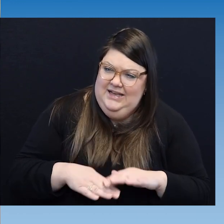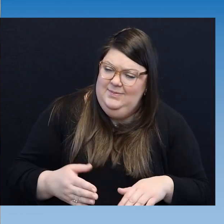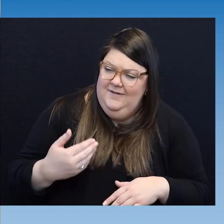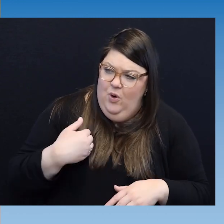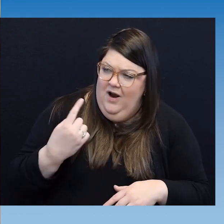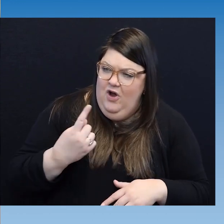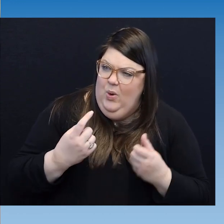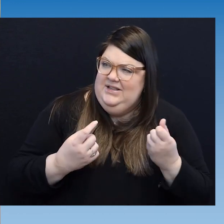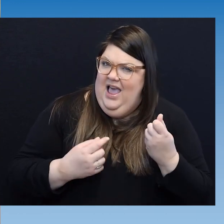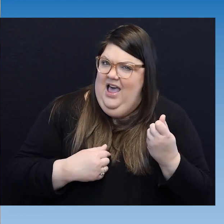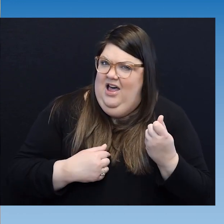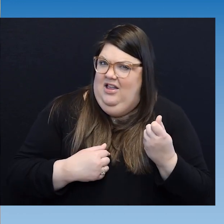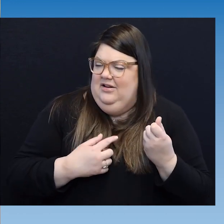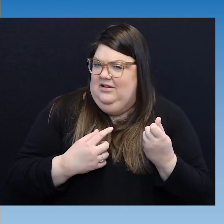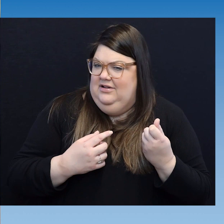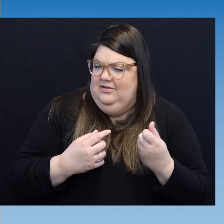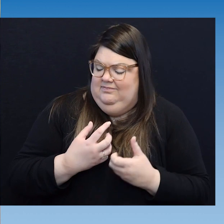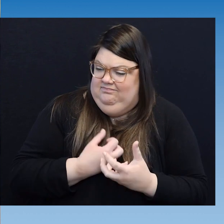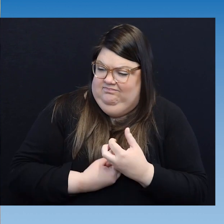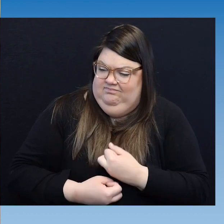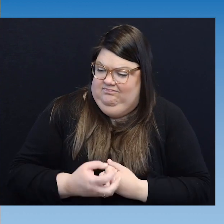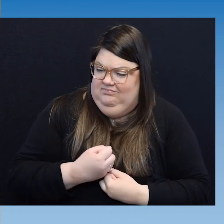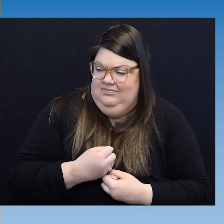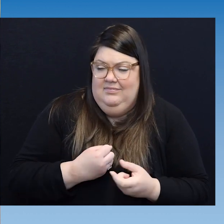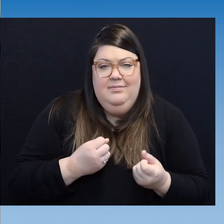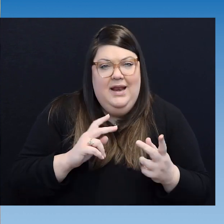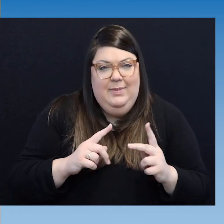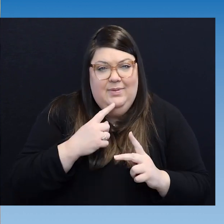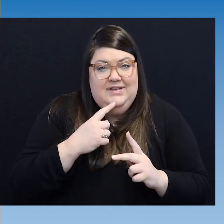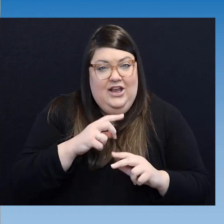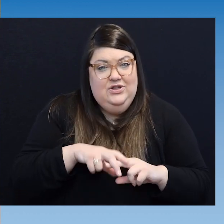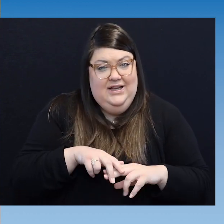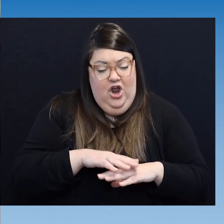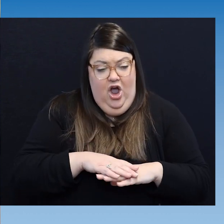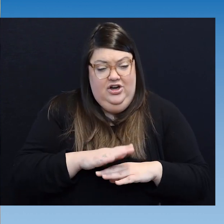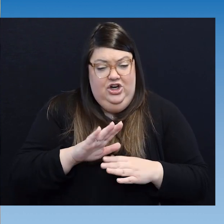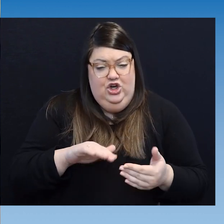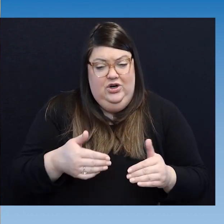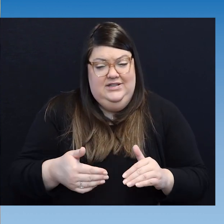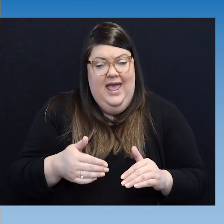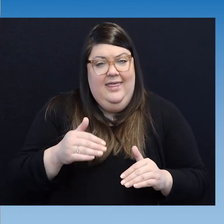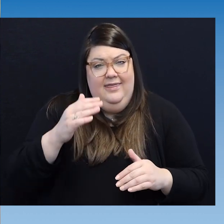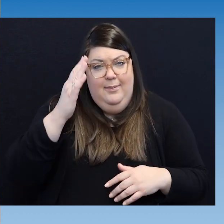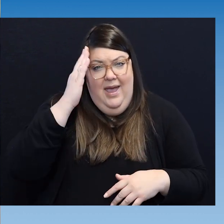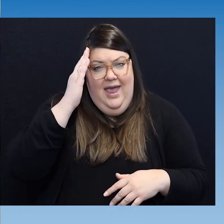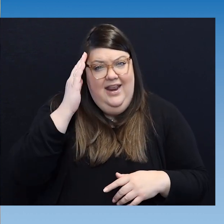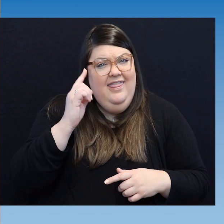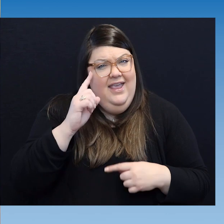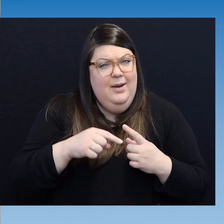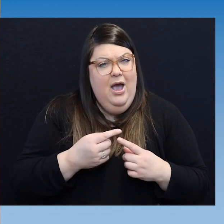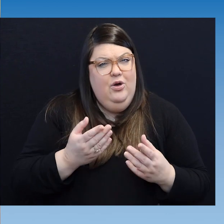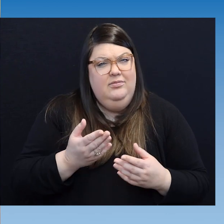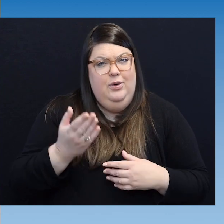before. I've always carried this around. And they say, you're sitting on your deathbed, all you have to do is think about your past and all